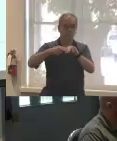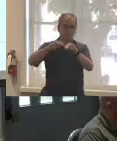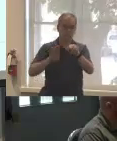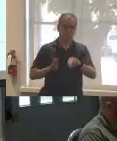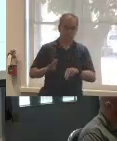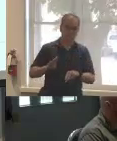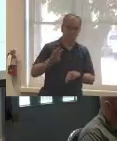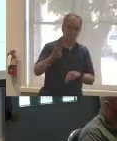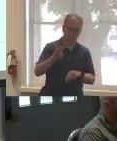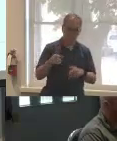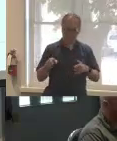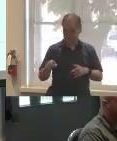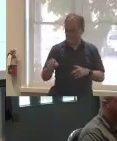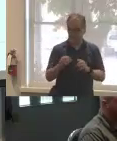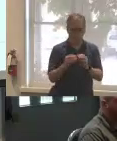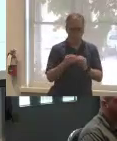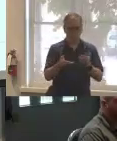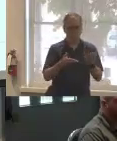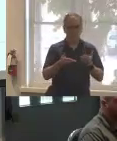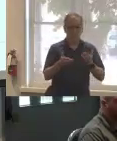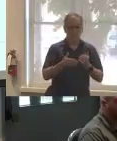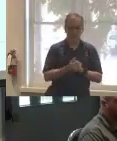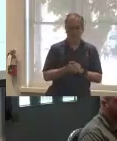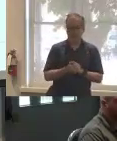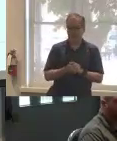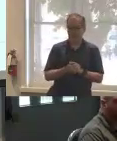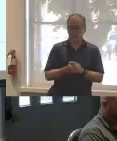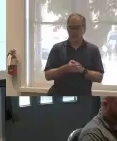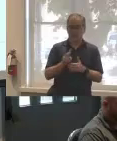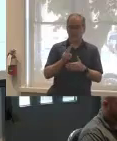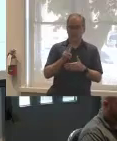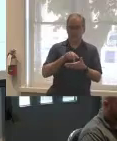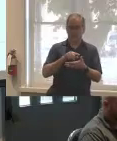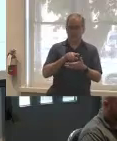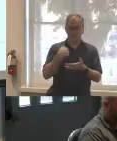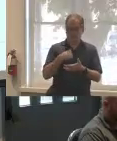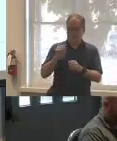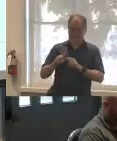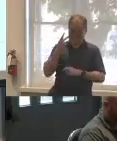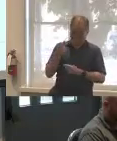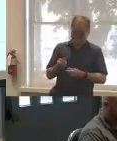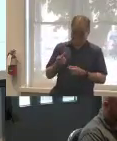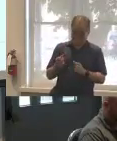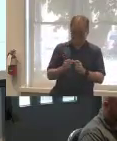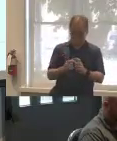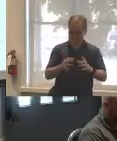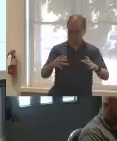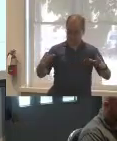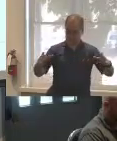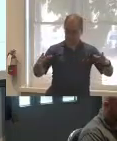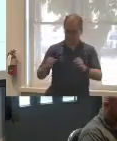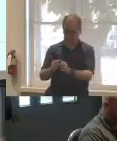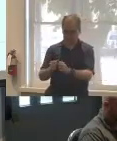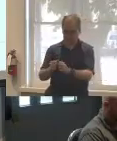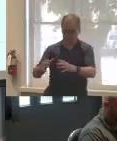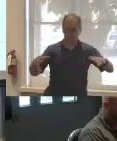an increasing demand. And we can literally see the demographic of those you know, queer and trans refugees.